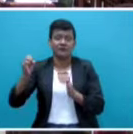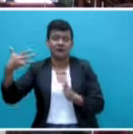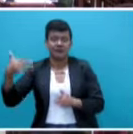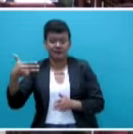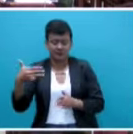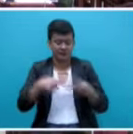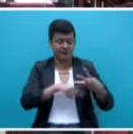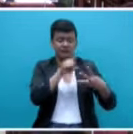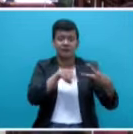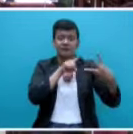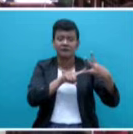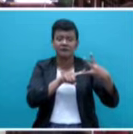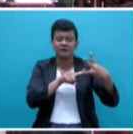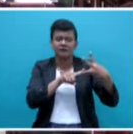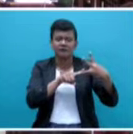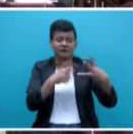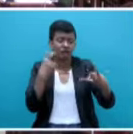Registration of Sex Offenders Bill